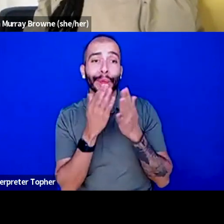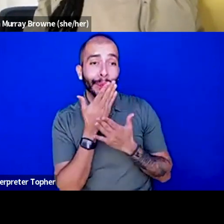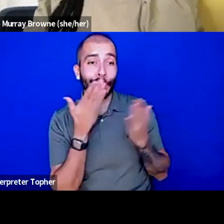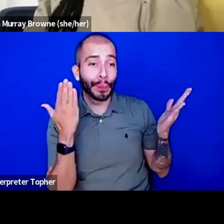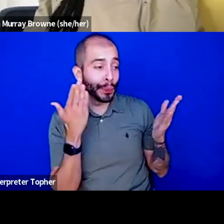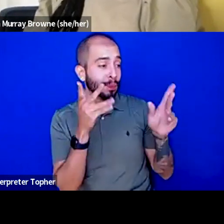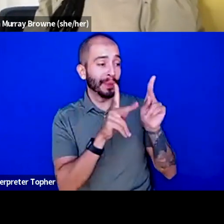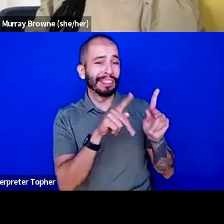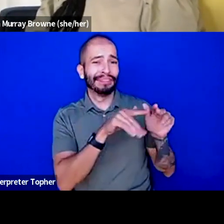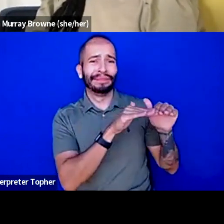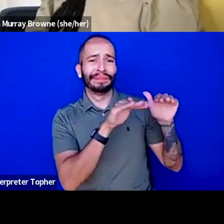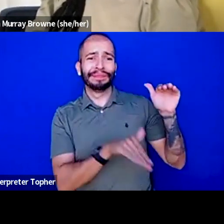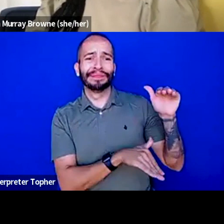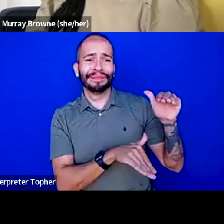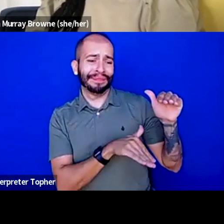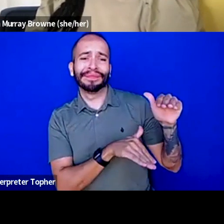begin.